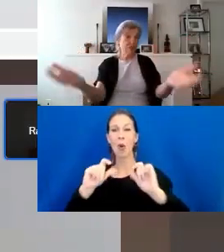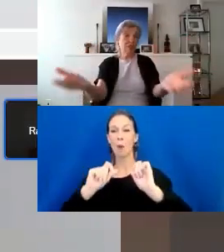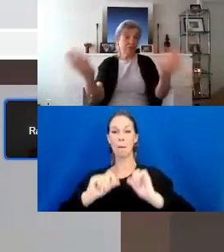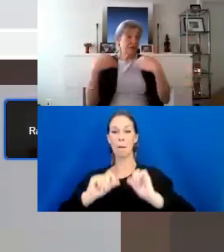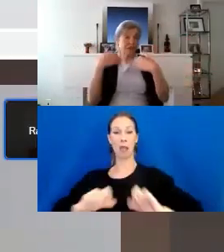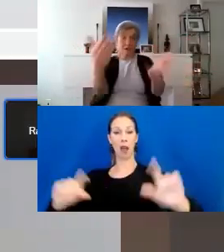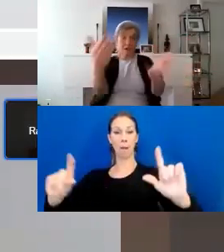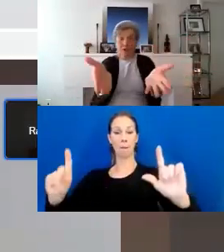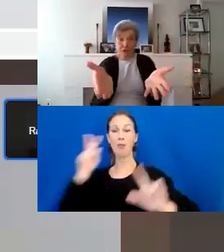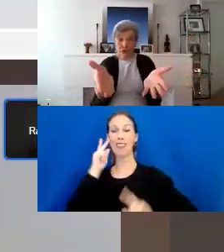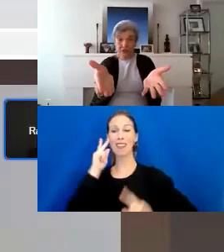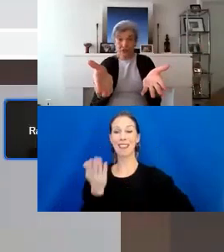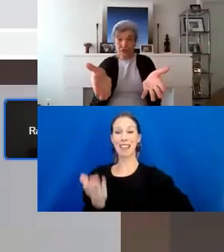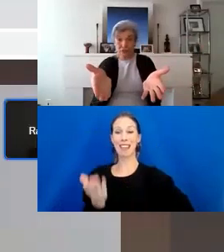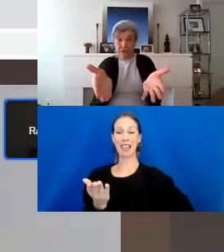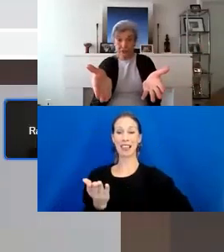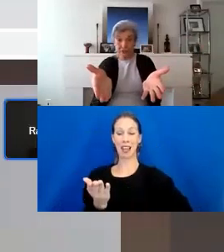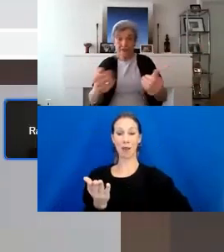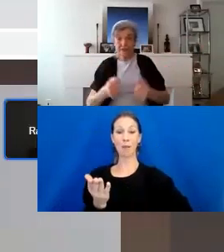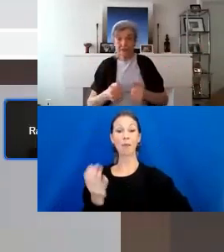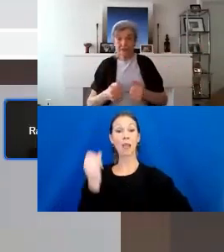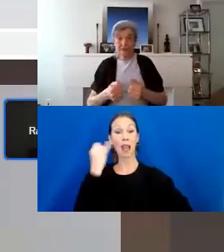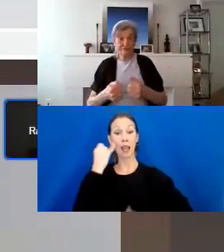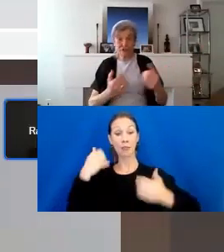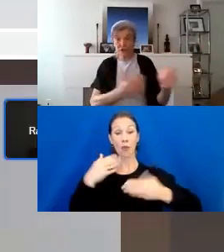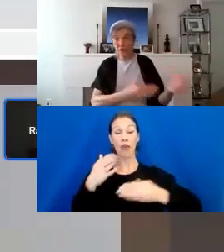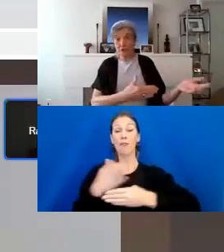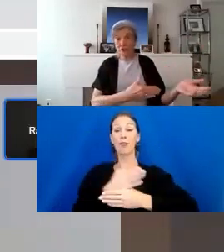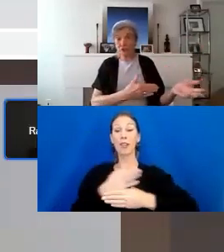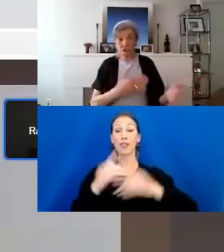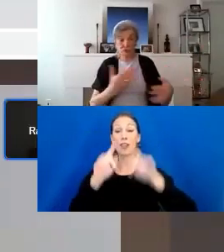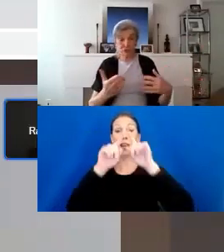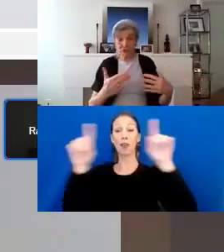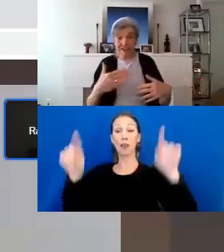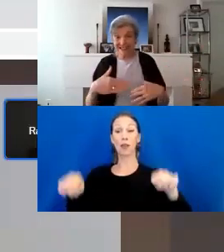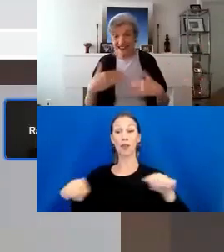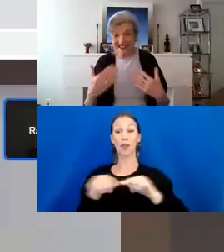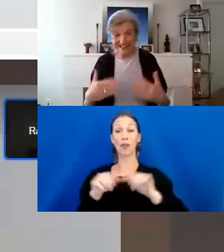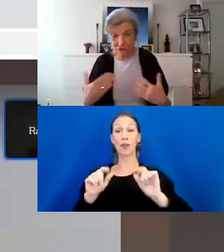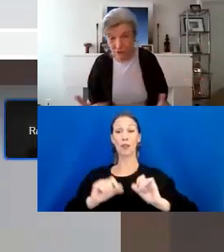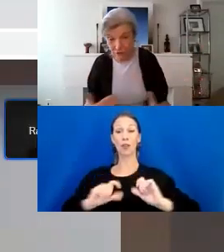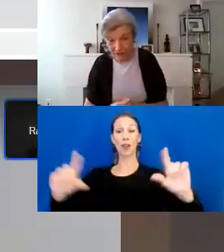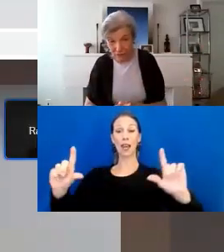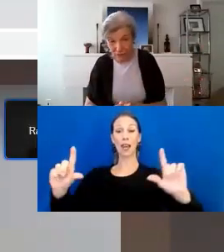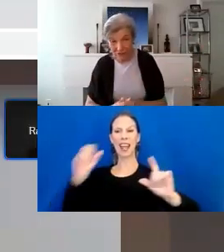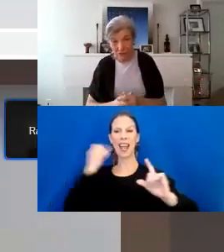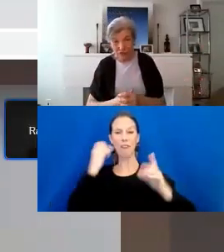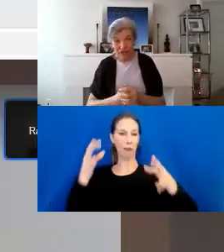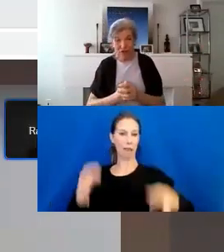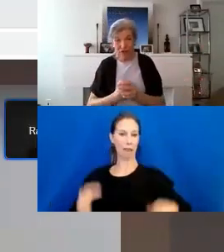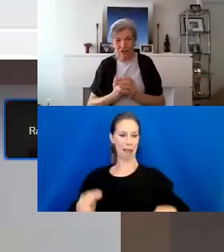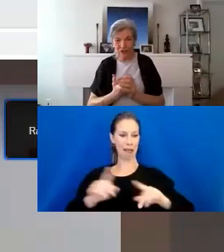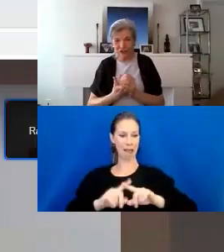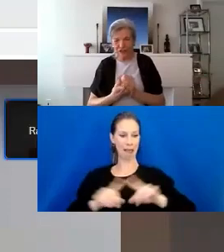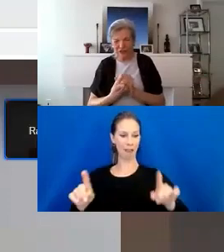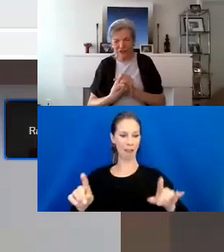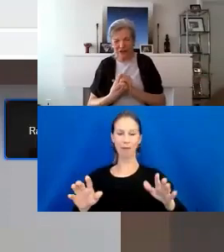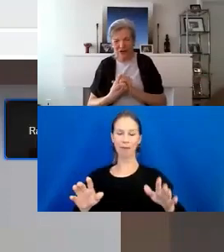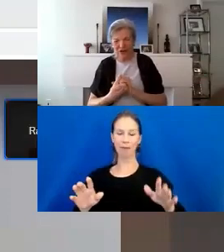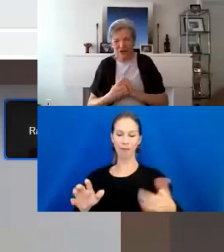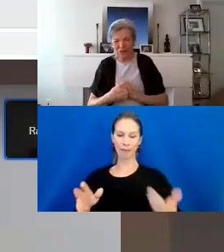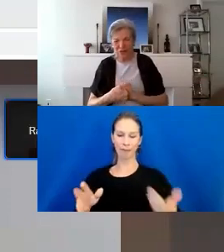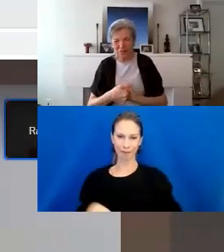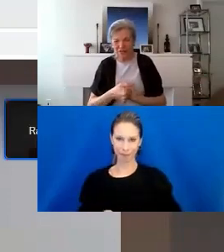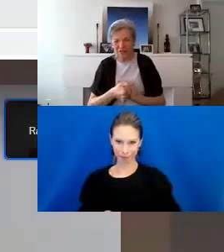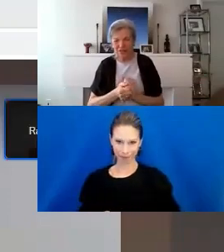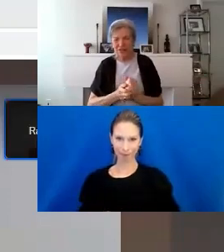and you would bring that up on a share screen, if for some reason you decide not to do it in that way, which